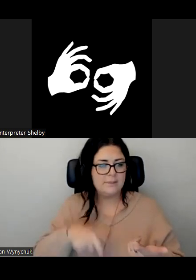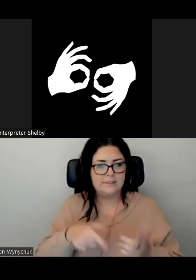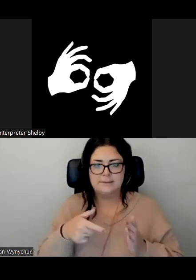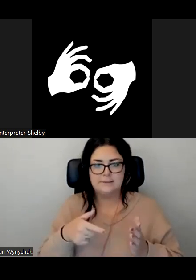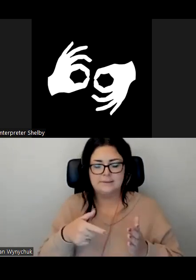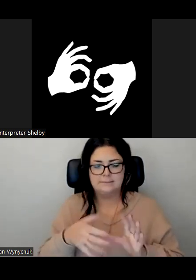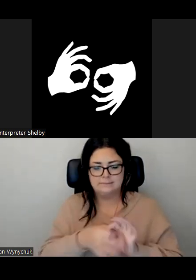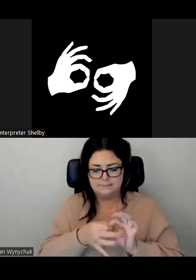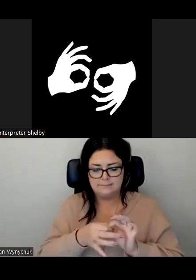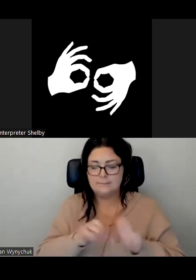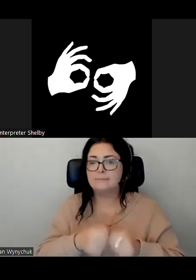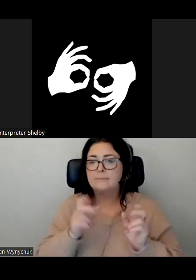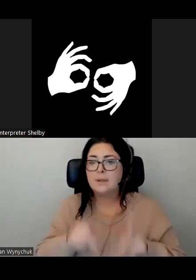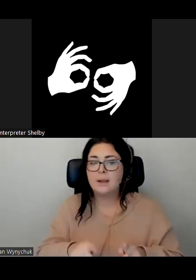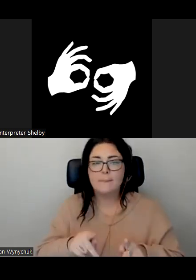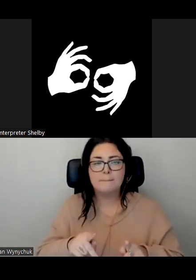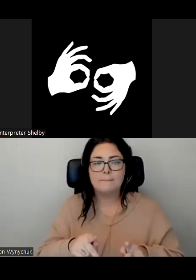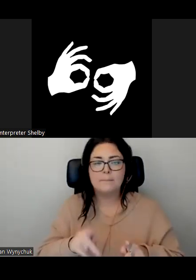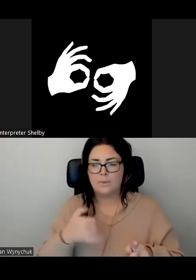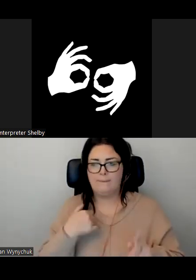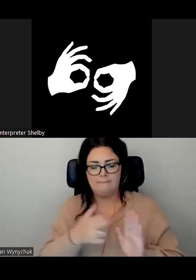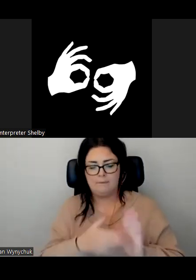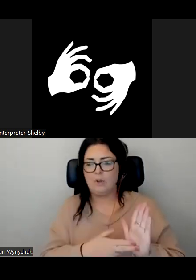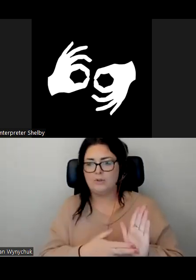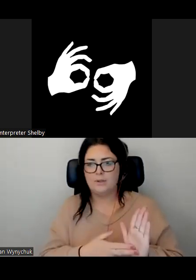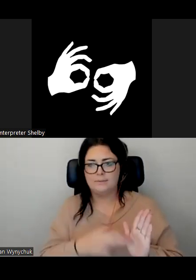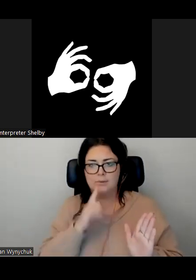this relationship break up.